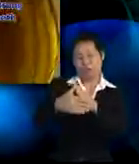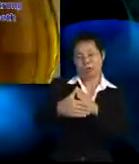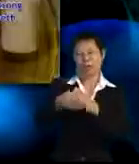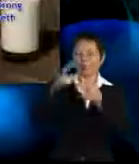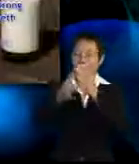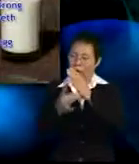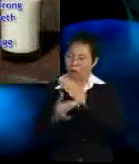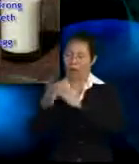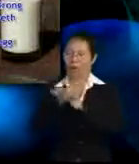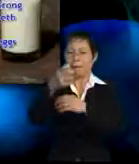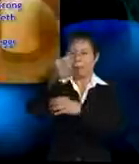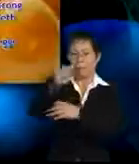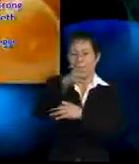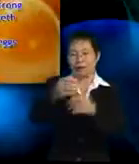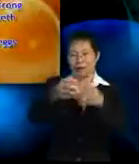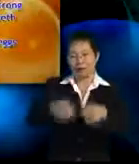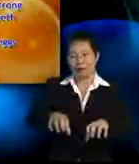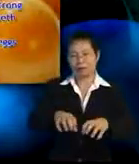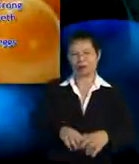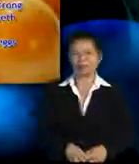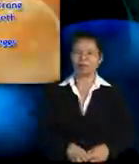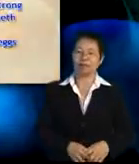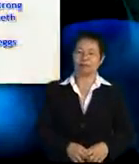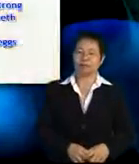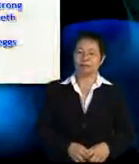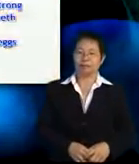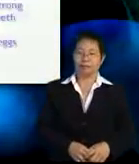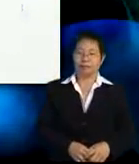oil, milk, and eggs.